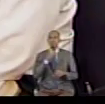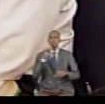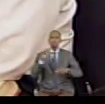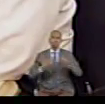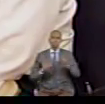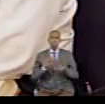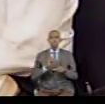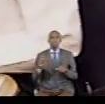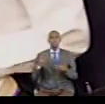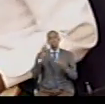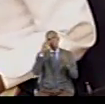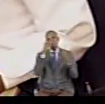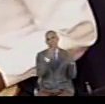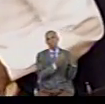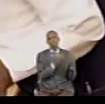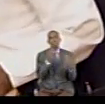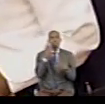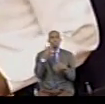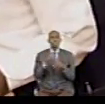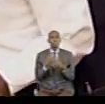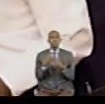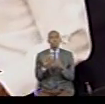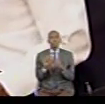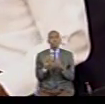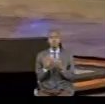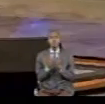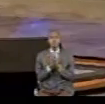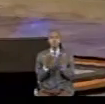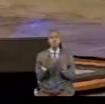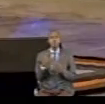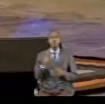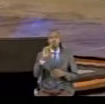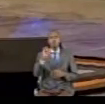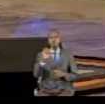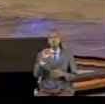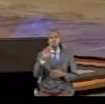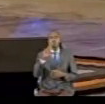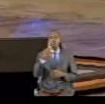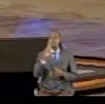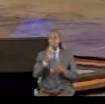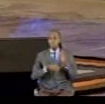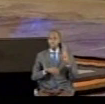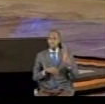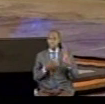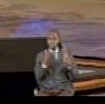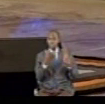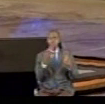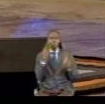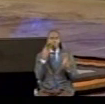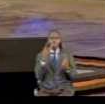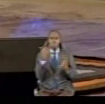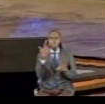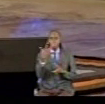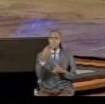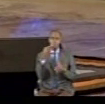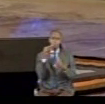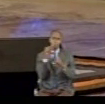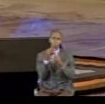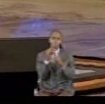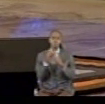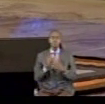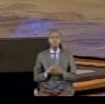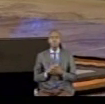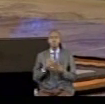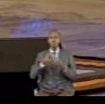at Mark chapter 6 tonight, there are three things we're looking at as we divide the verses to three parts. Number